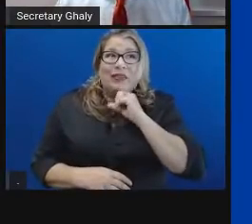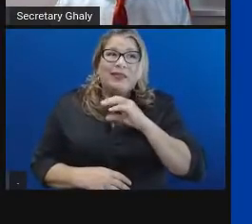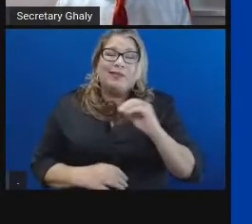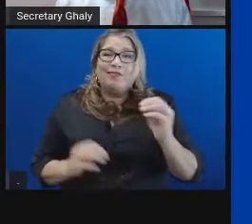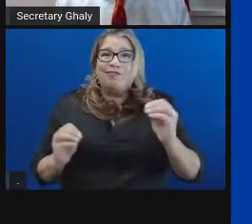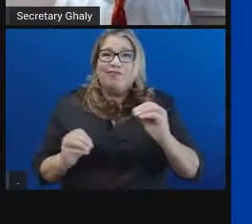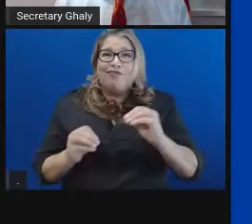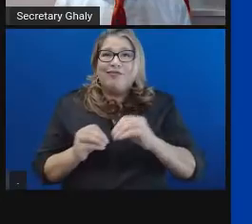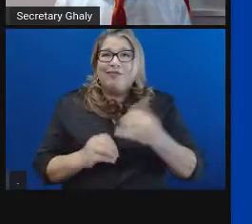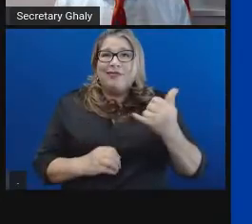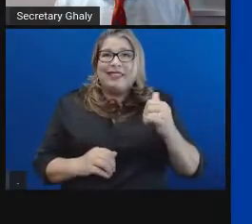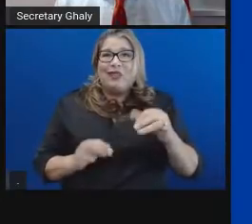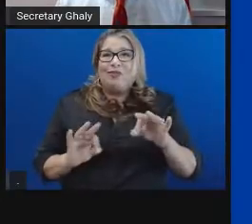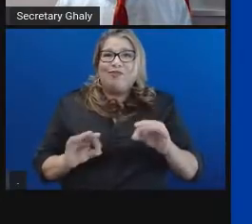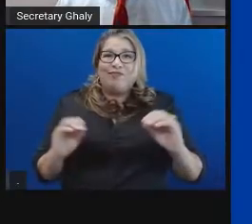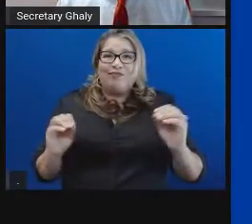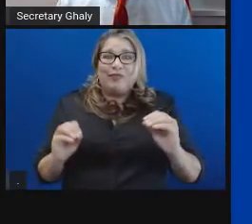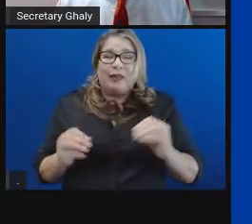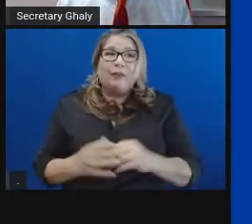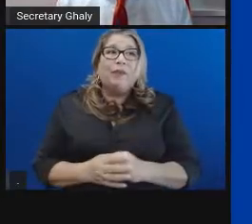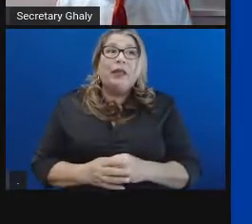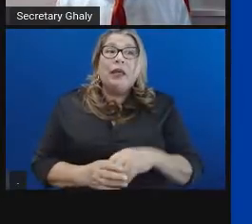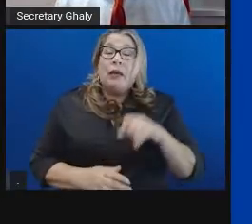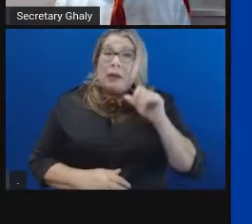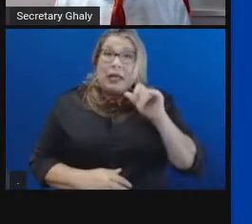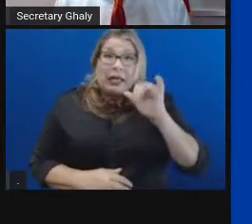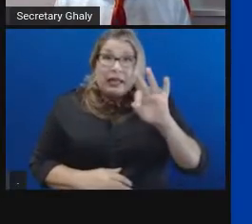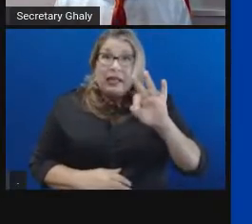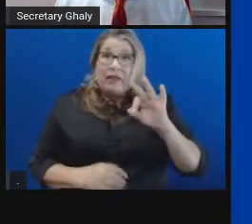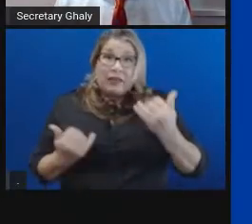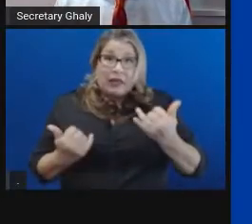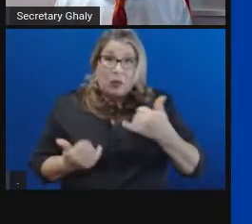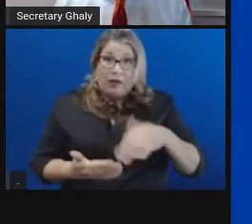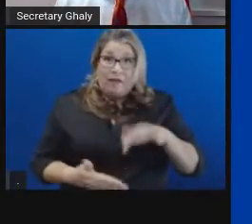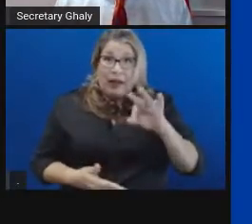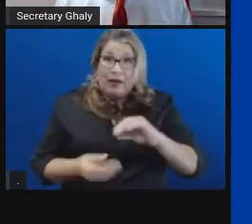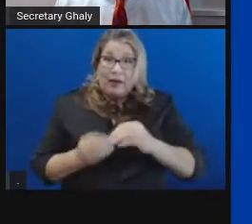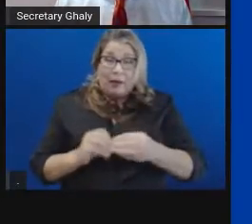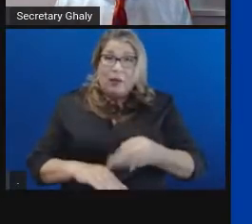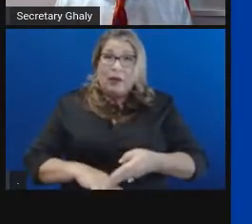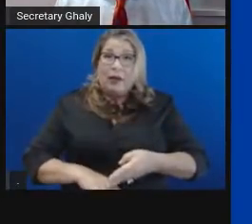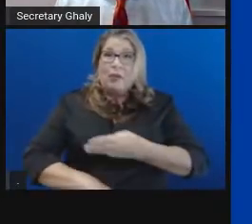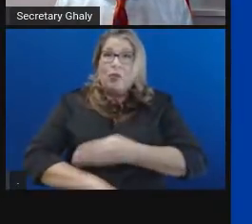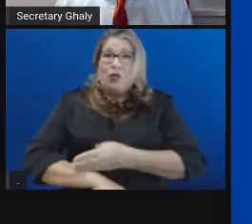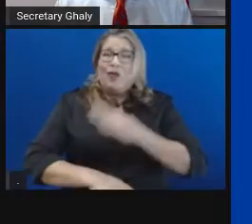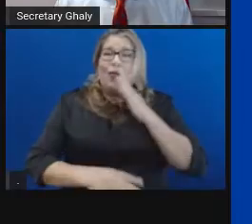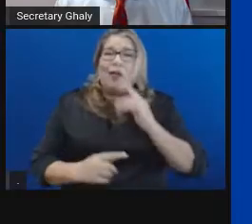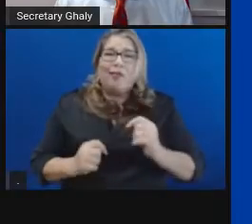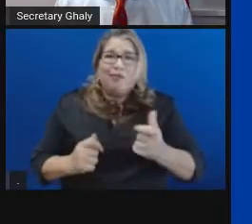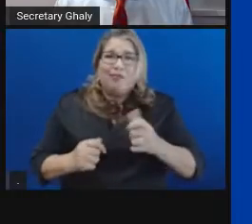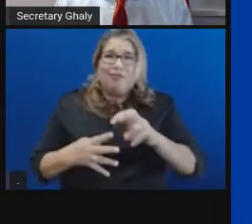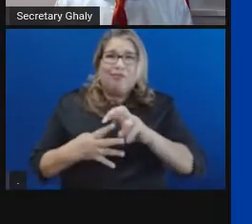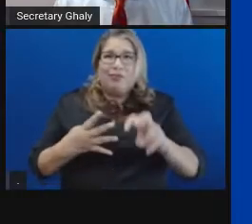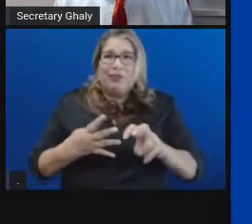go immediately into that tier in the blueprint as soon as they're out. Next slide, please.